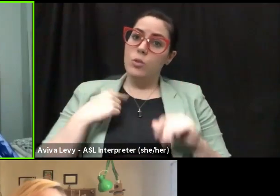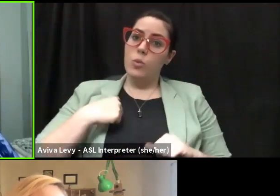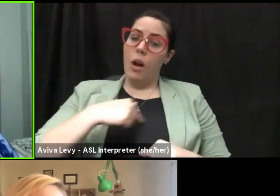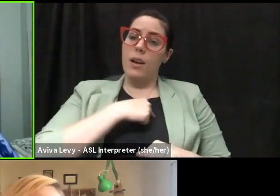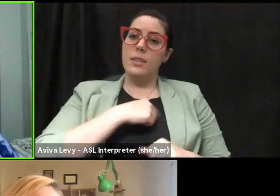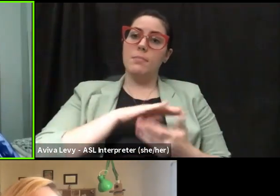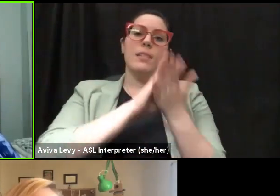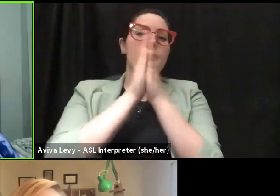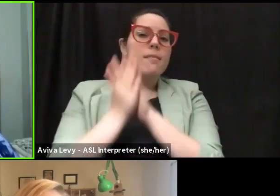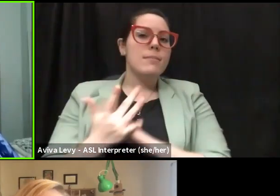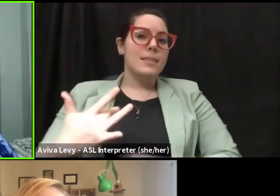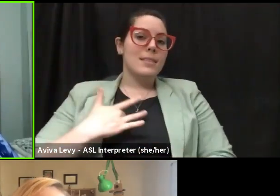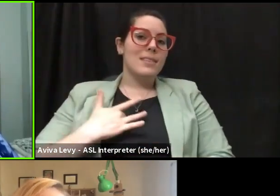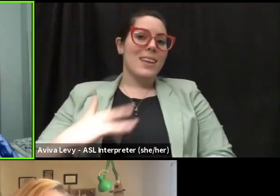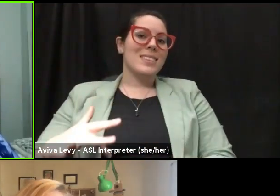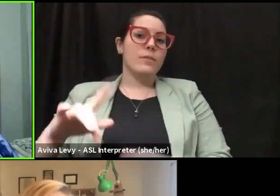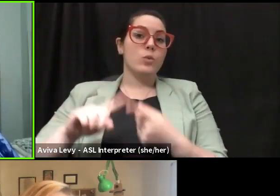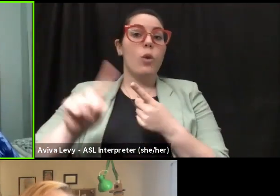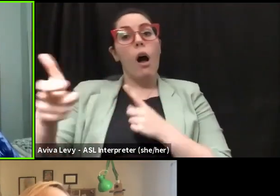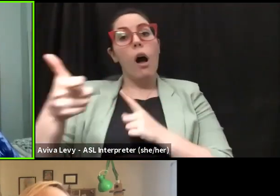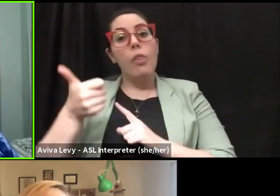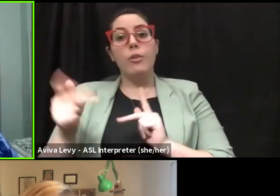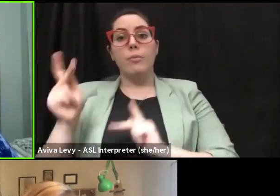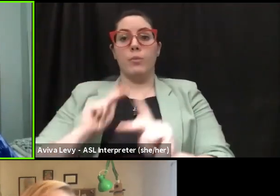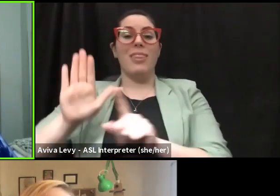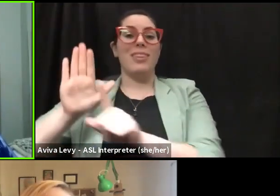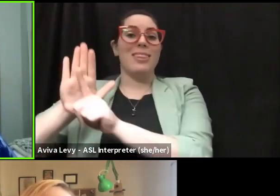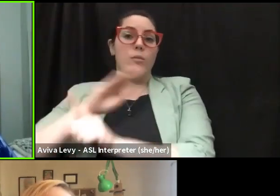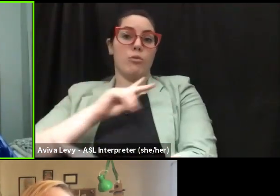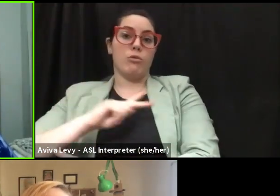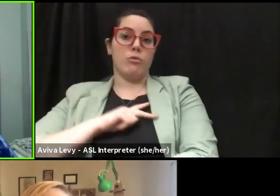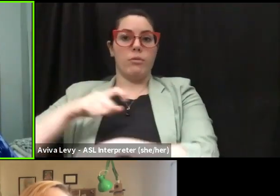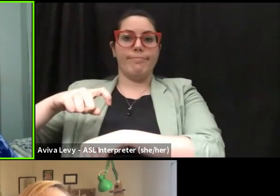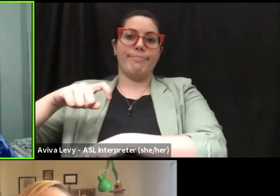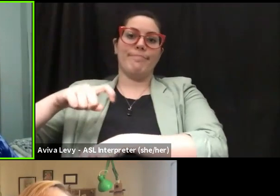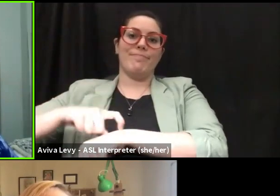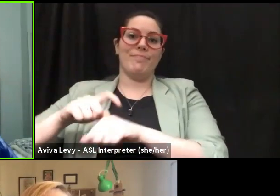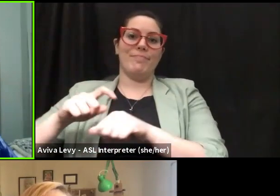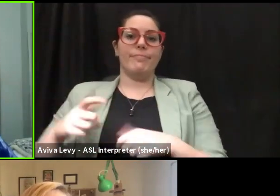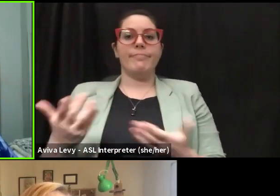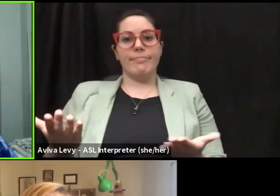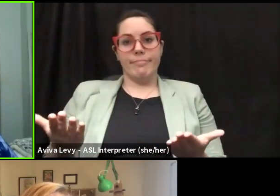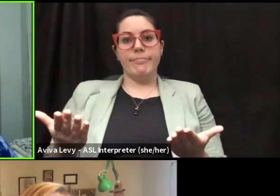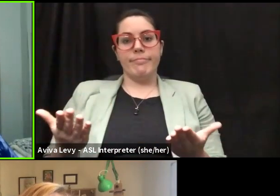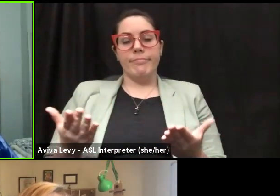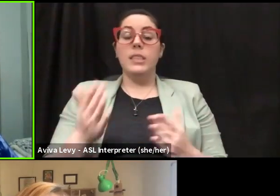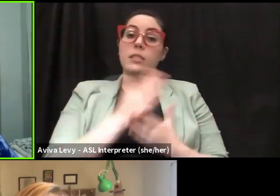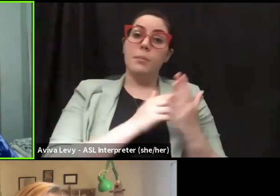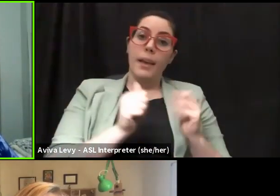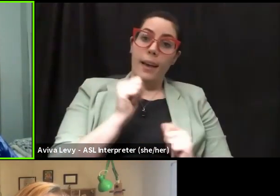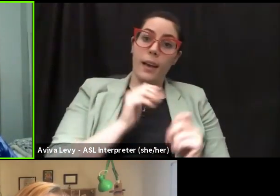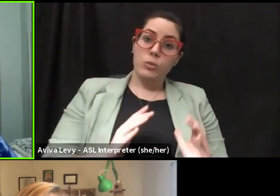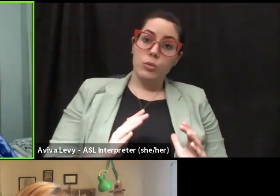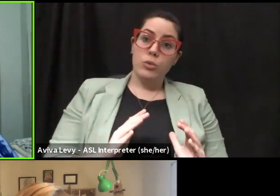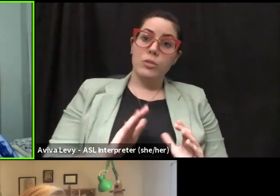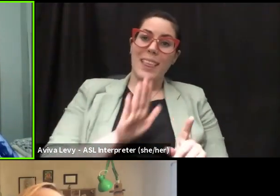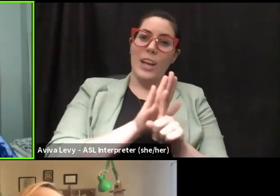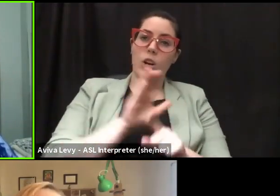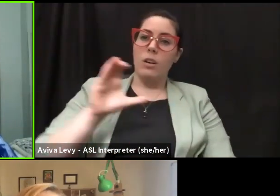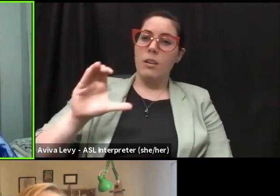people's personal clocks. We have to be sensitive to actors'